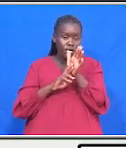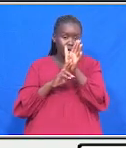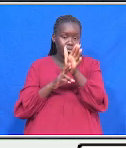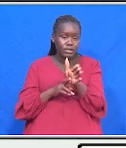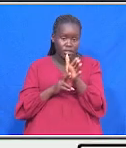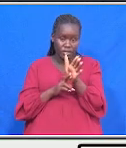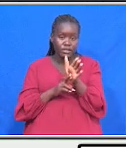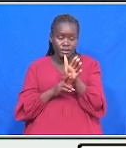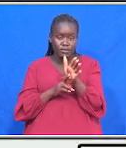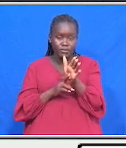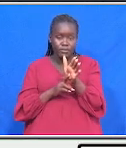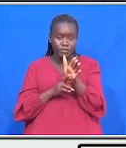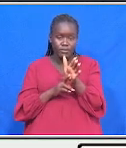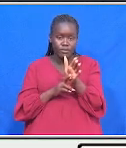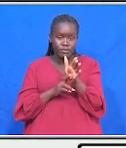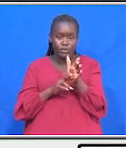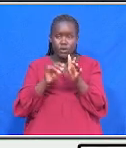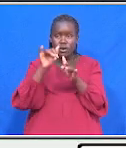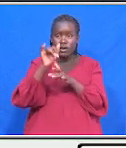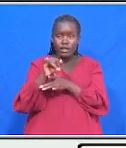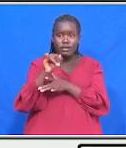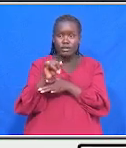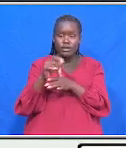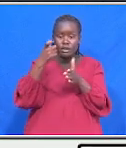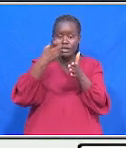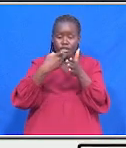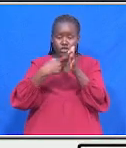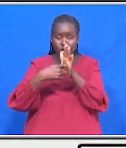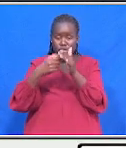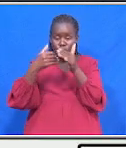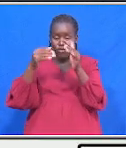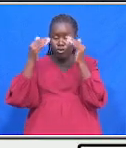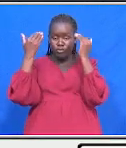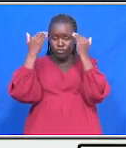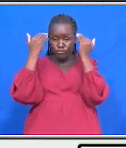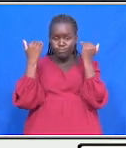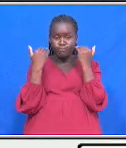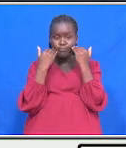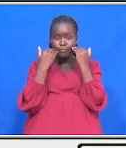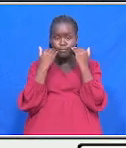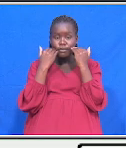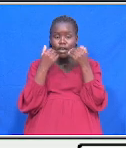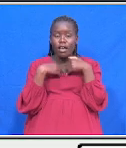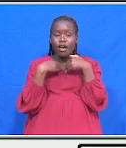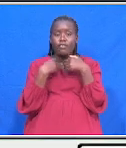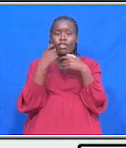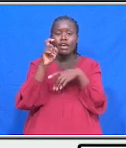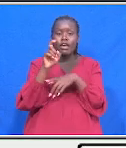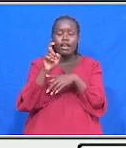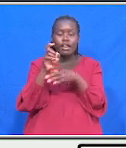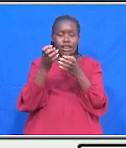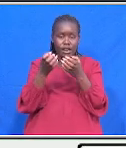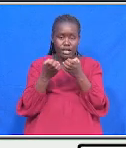leaves no doubt that the judge before this court meets the requirements of section